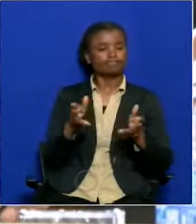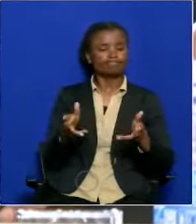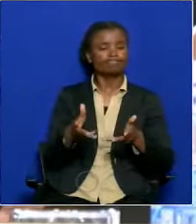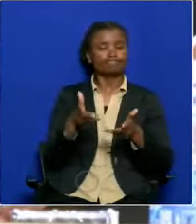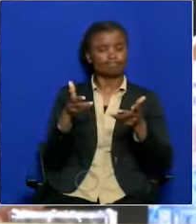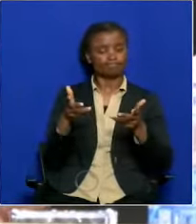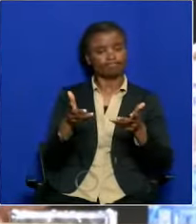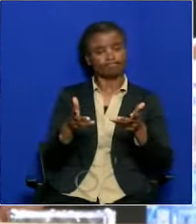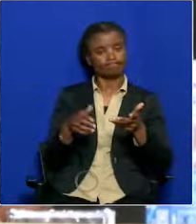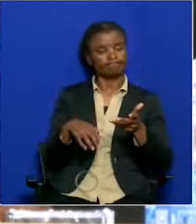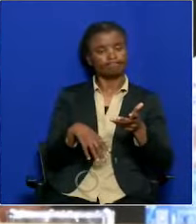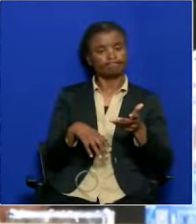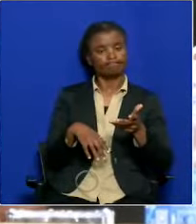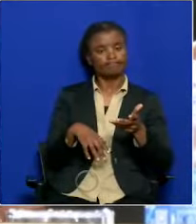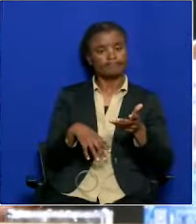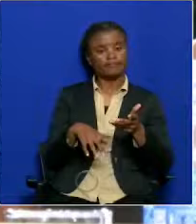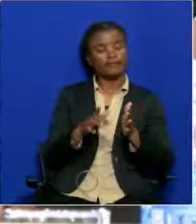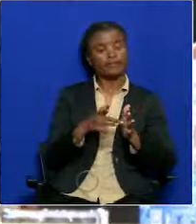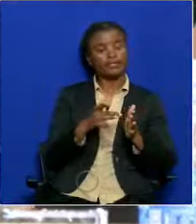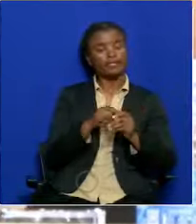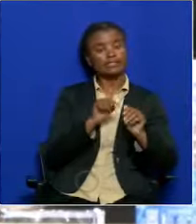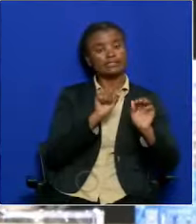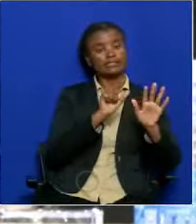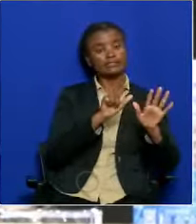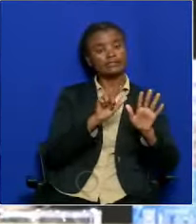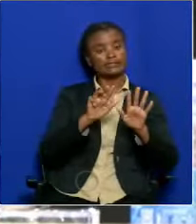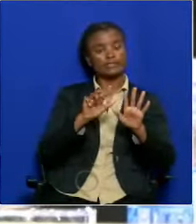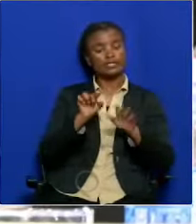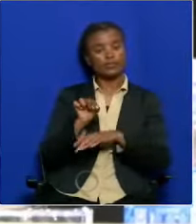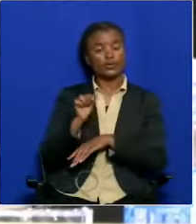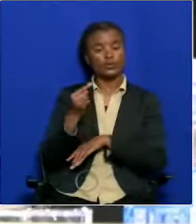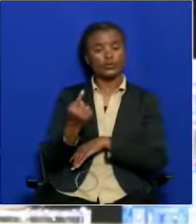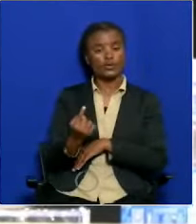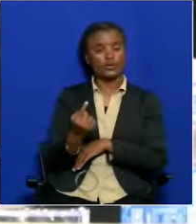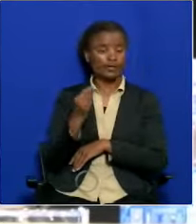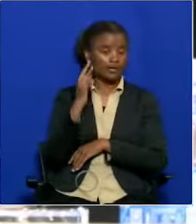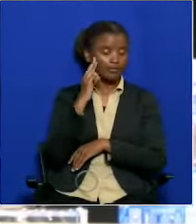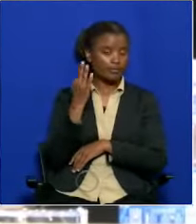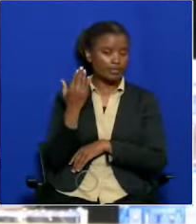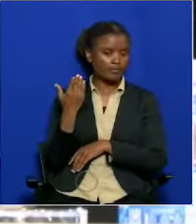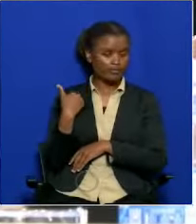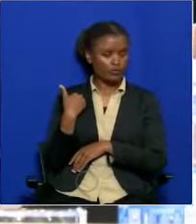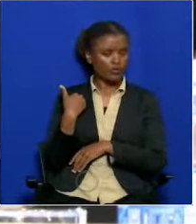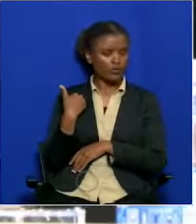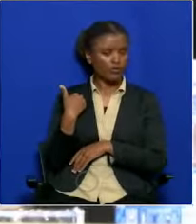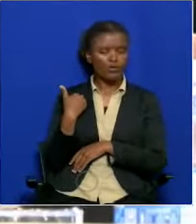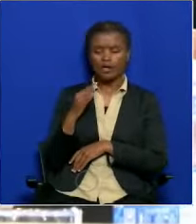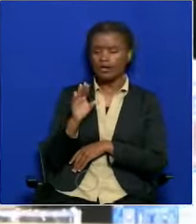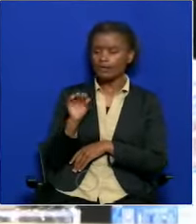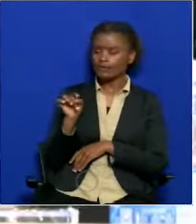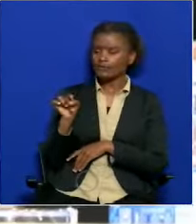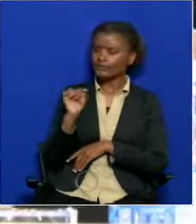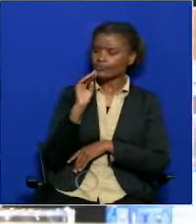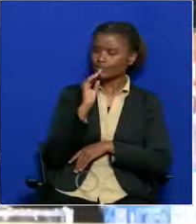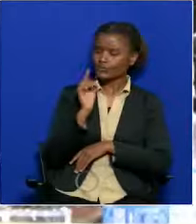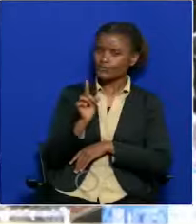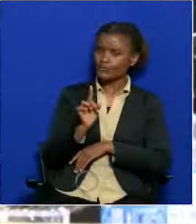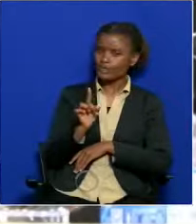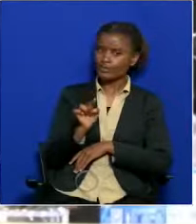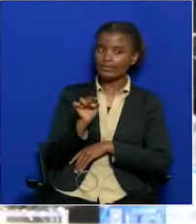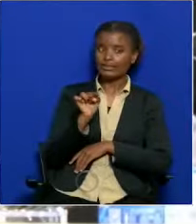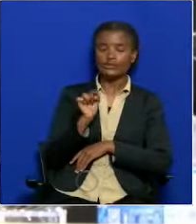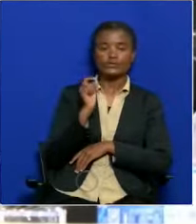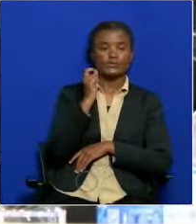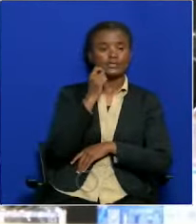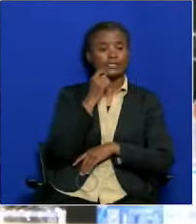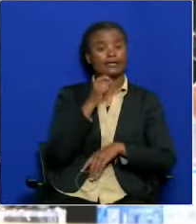at 79.1, and I remember I asked you, what does that mean? And you said, befriending police to corrupt